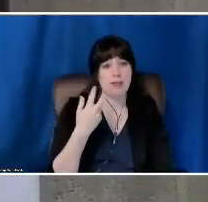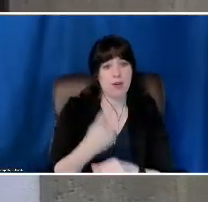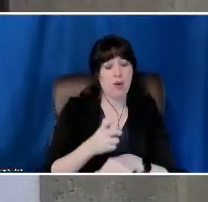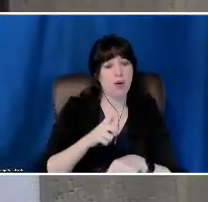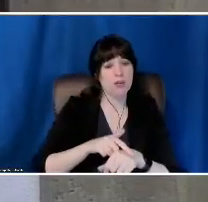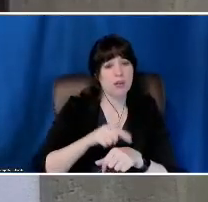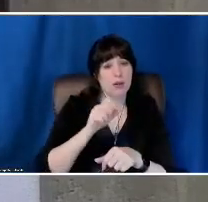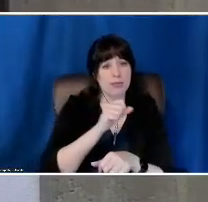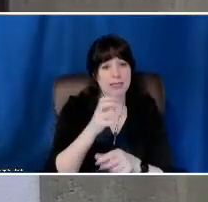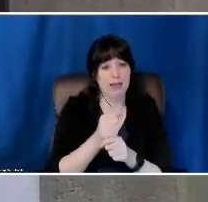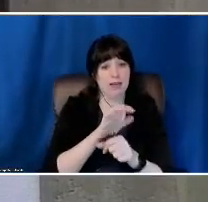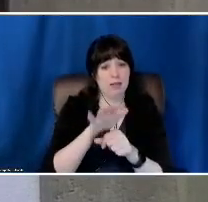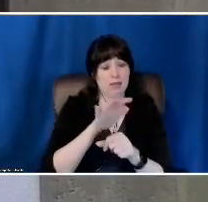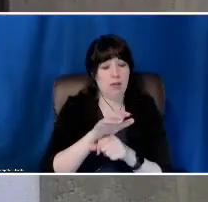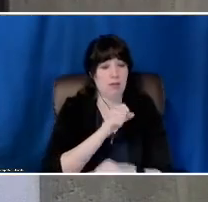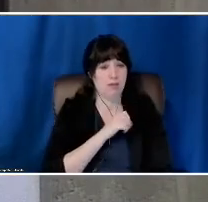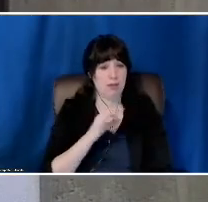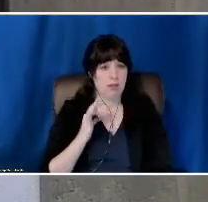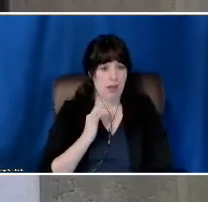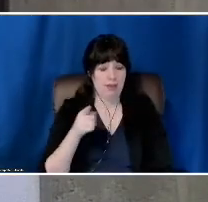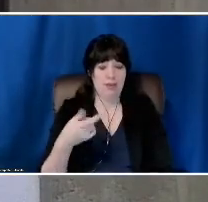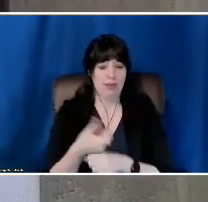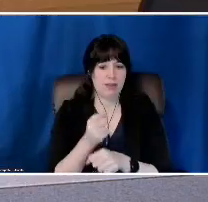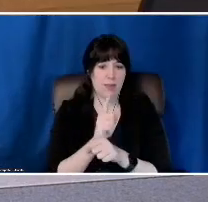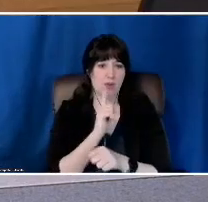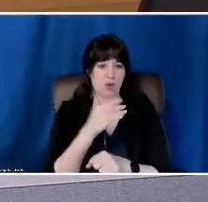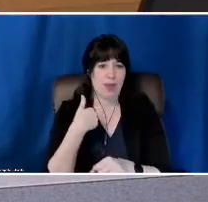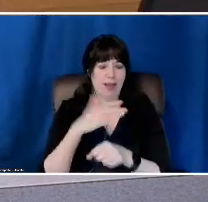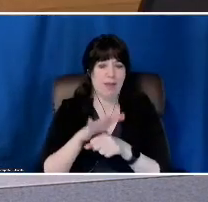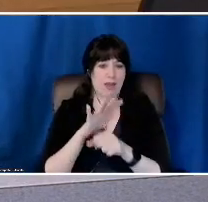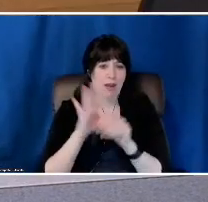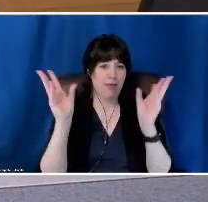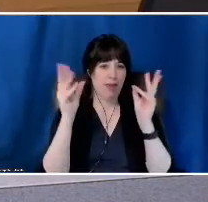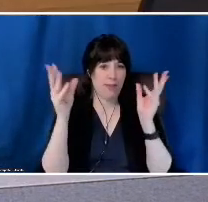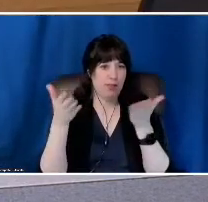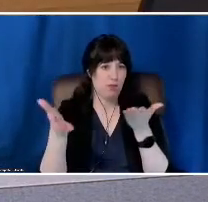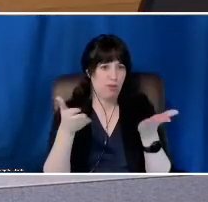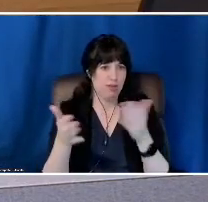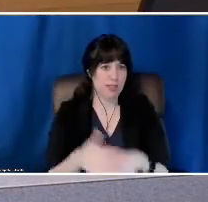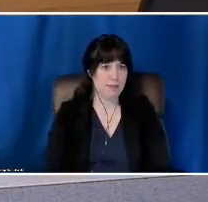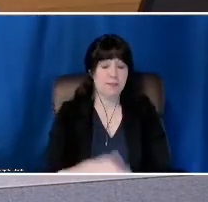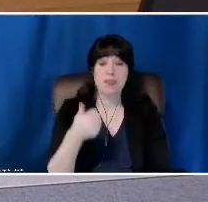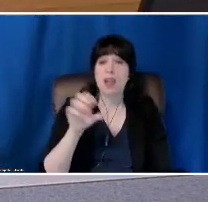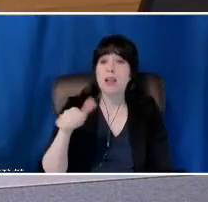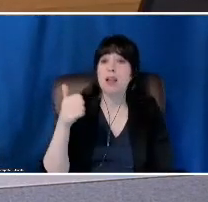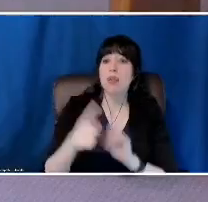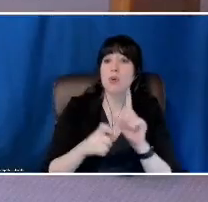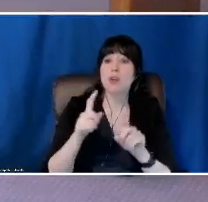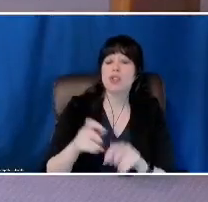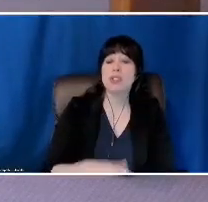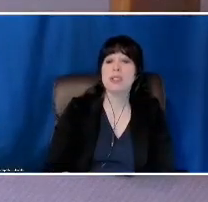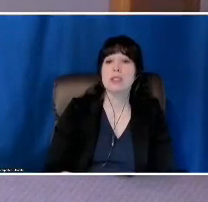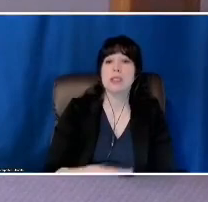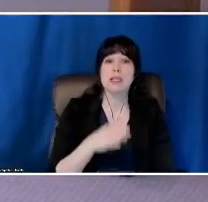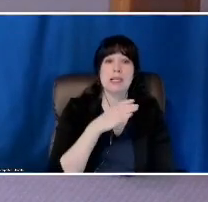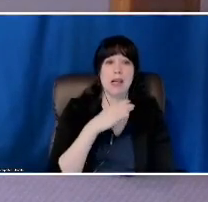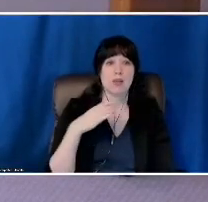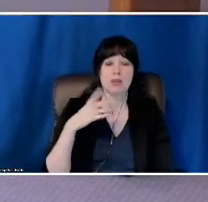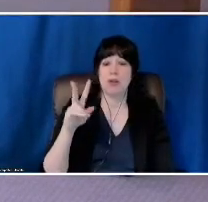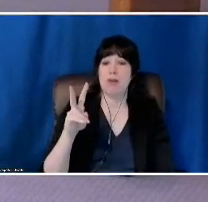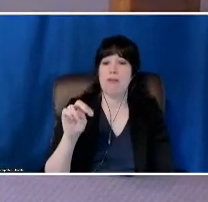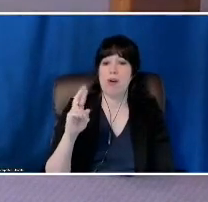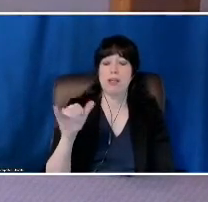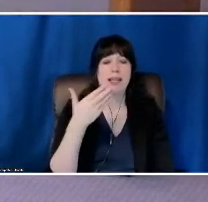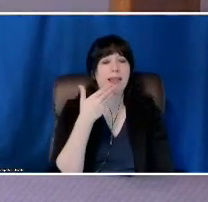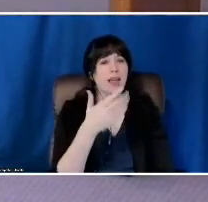we have enough ambulances in service. Other questions? Councillor Varney. Thank you. I was